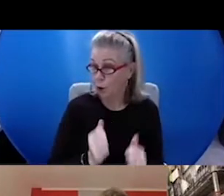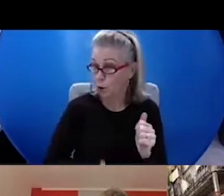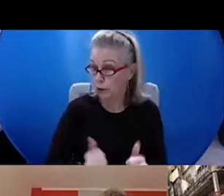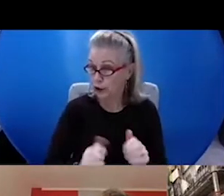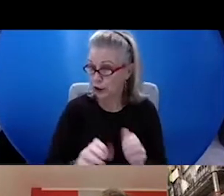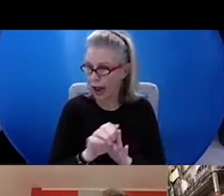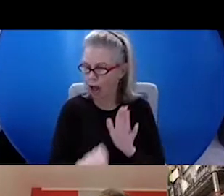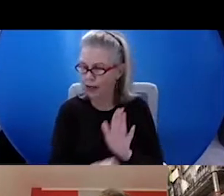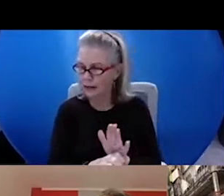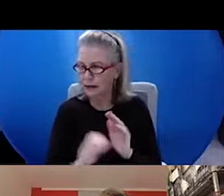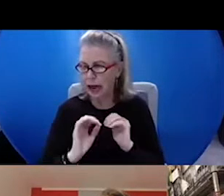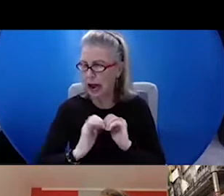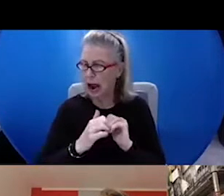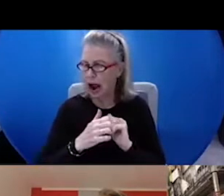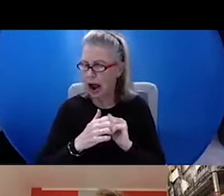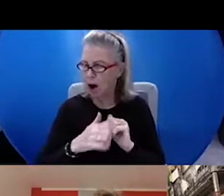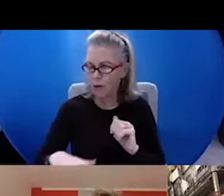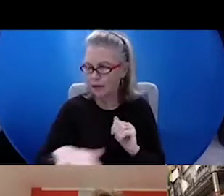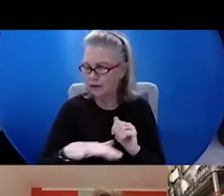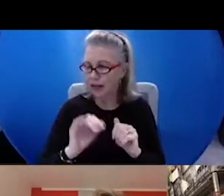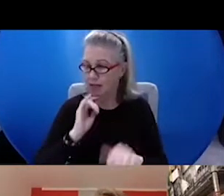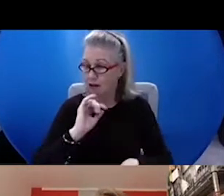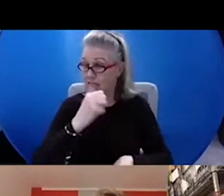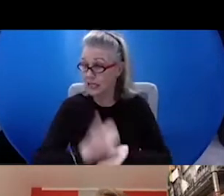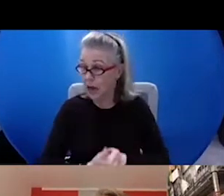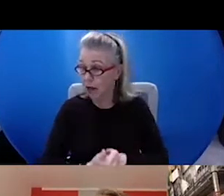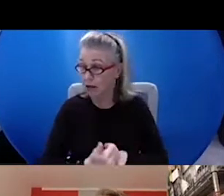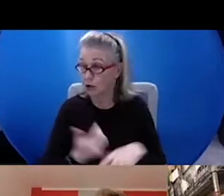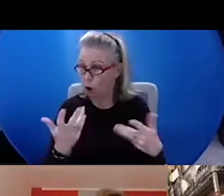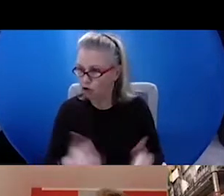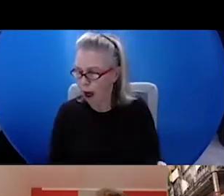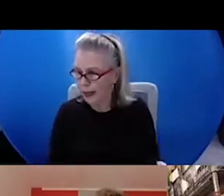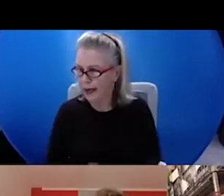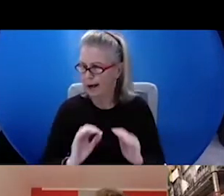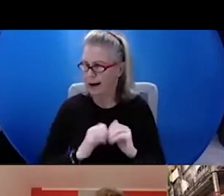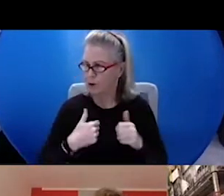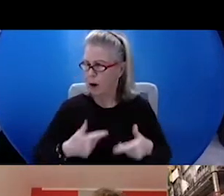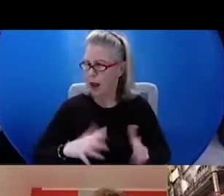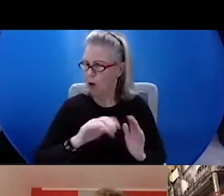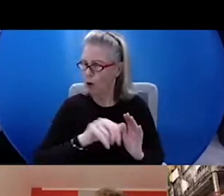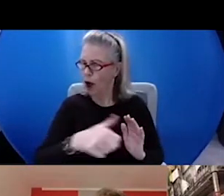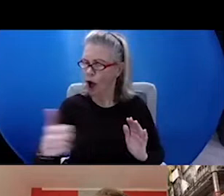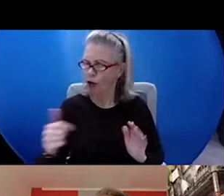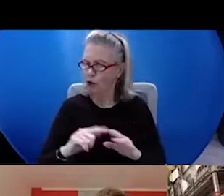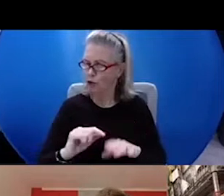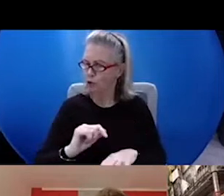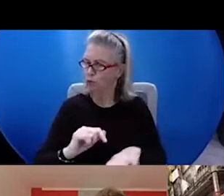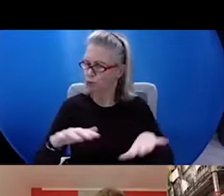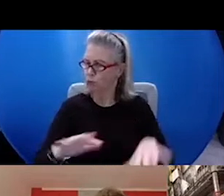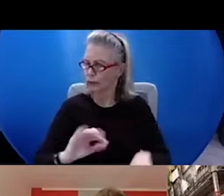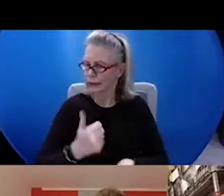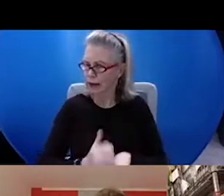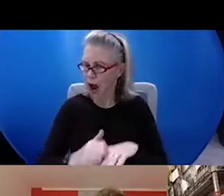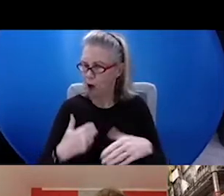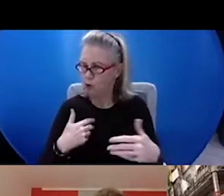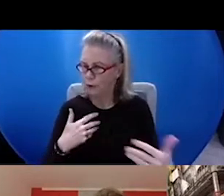cultural entities do we settle, ground or rest, and how do we allow others to do so? How do we tackle